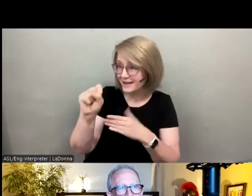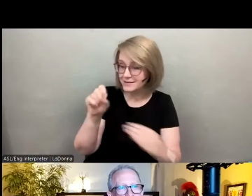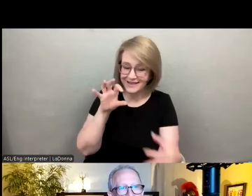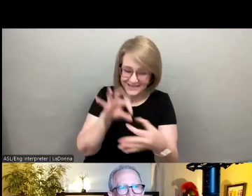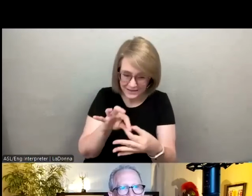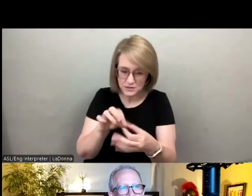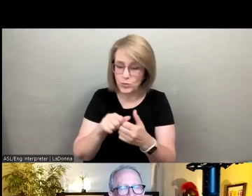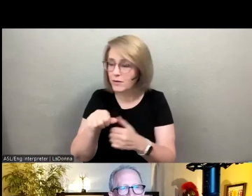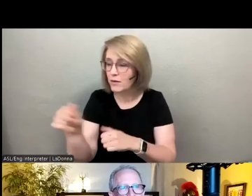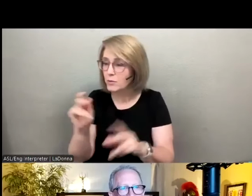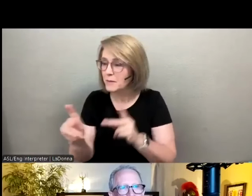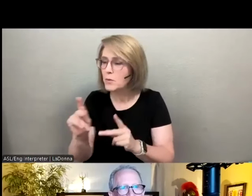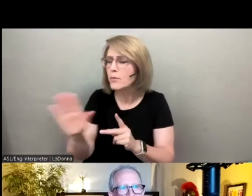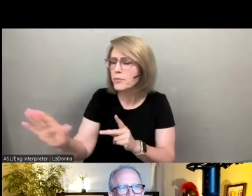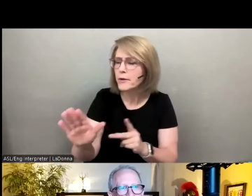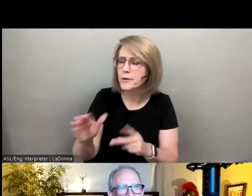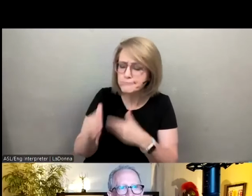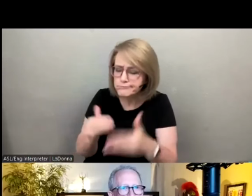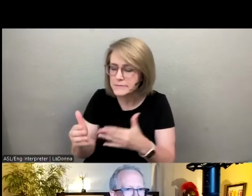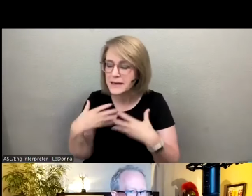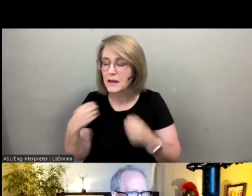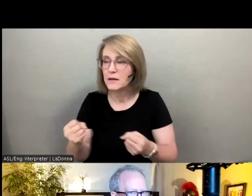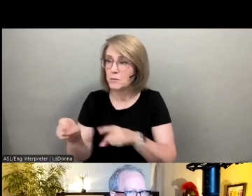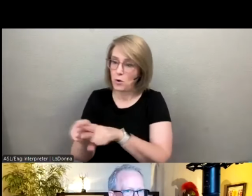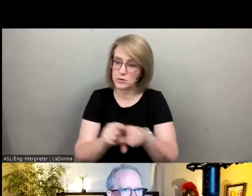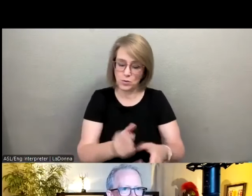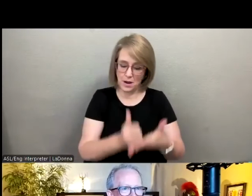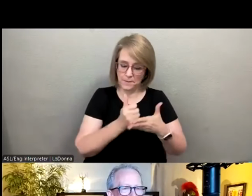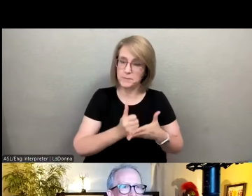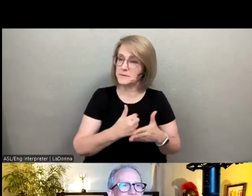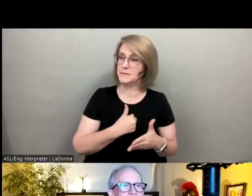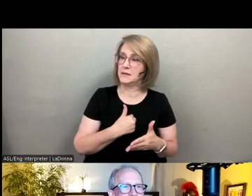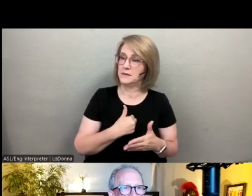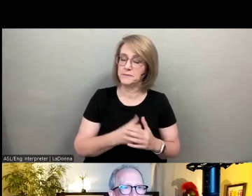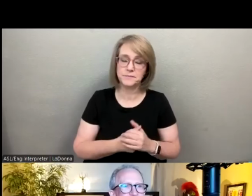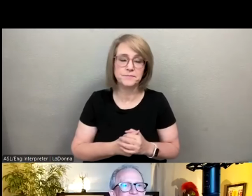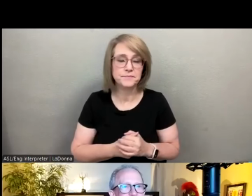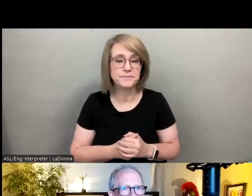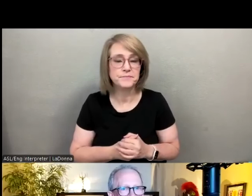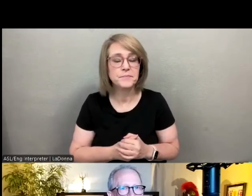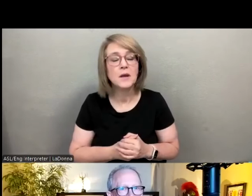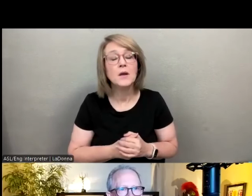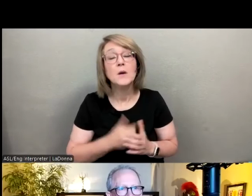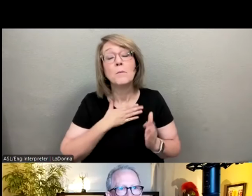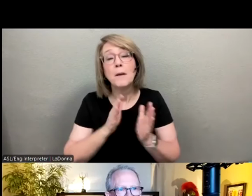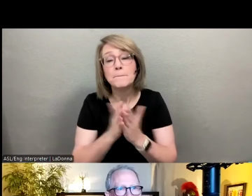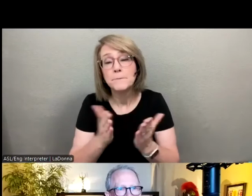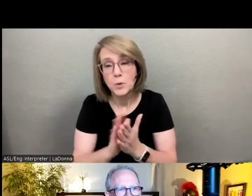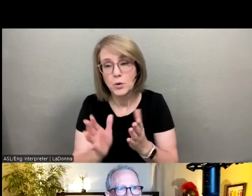just one quick anecdote I wanted to share with that. There's a lot of poems in the book because that's kind of how it started.